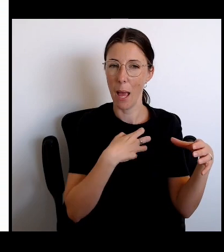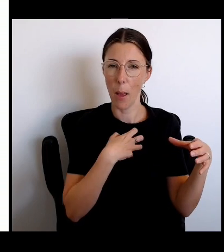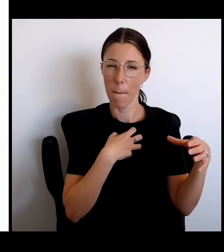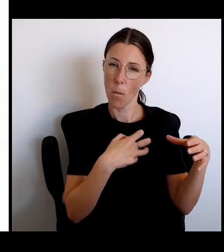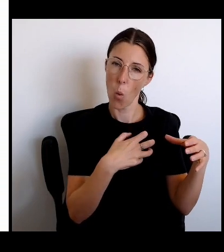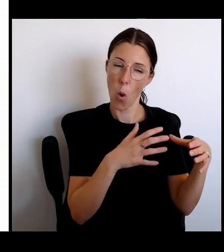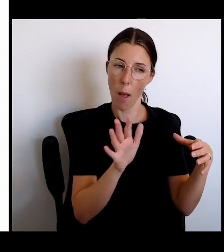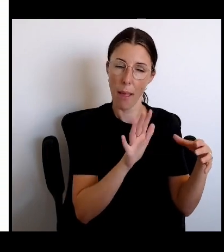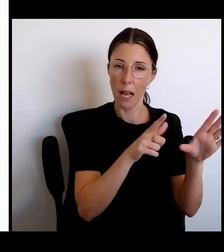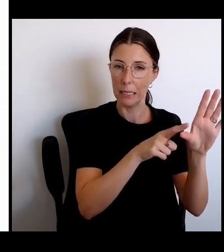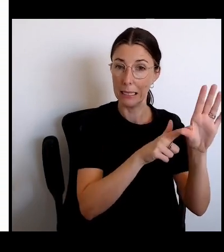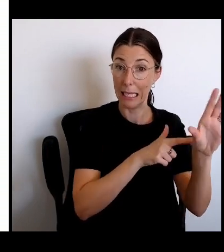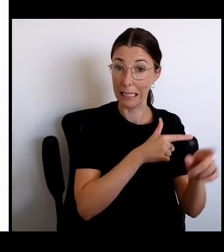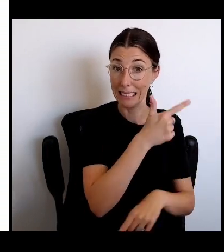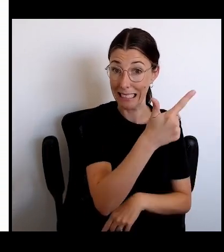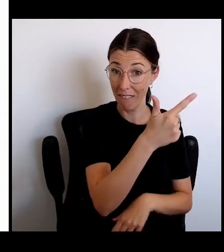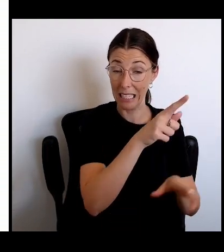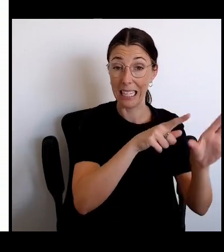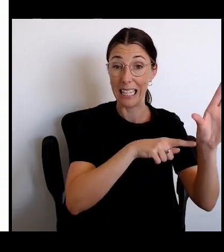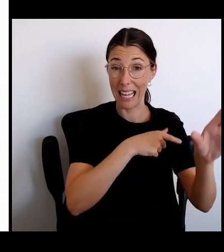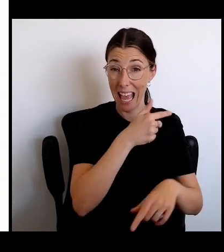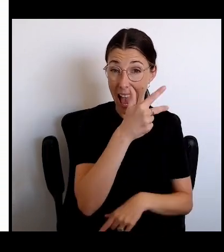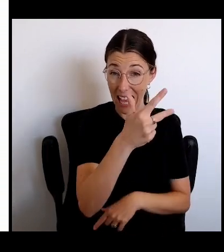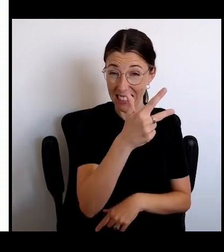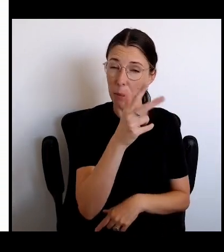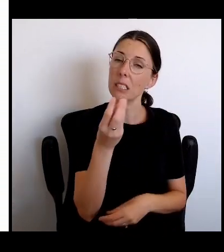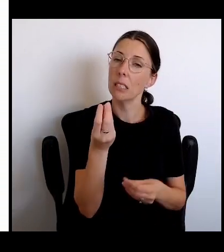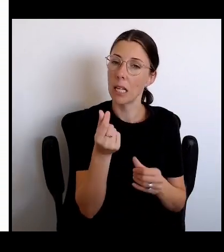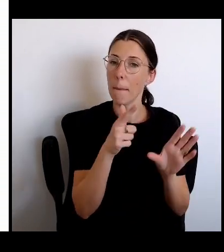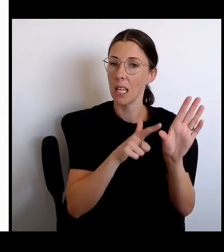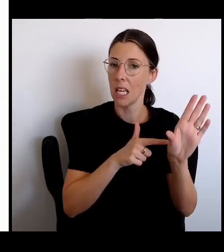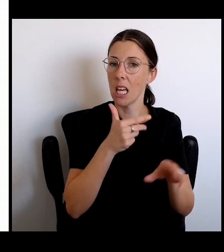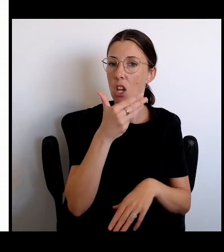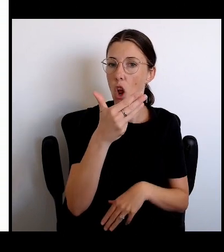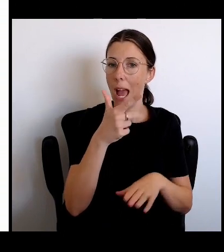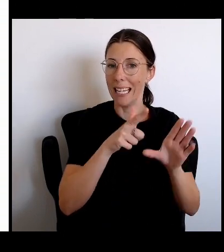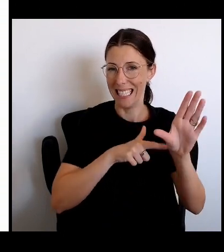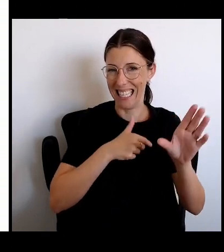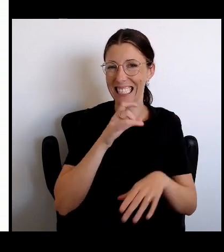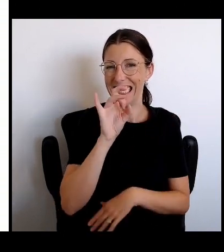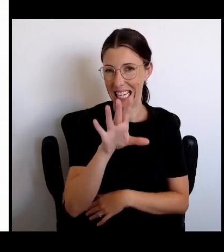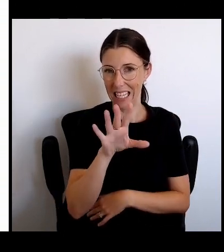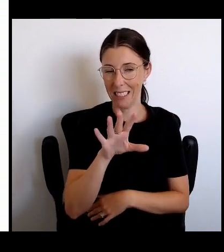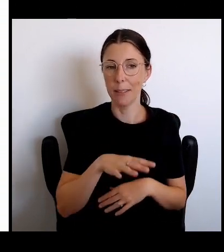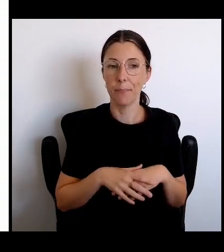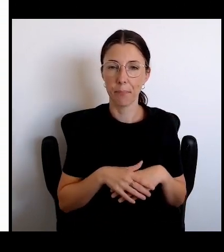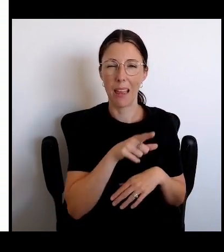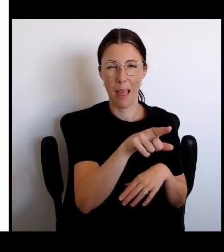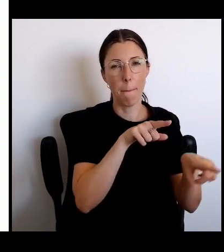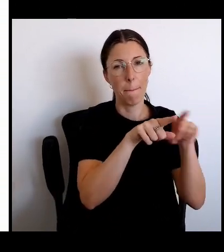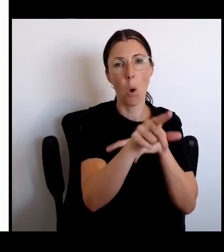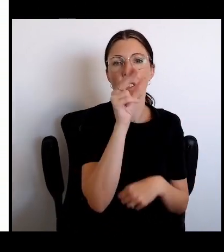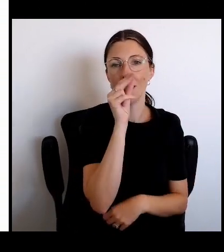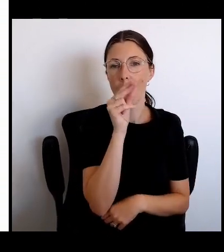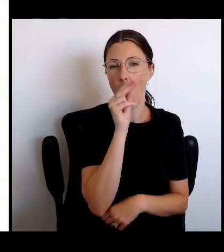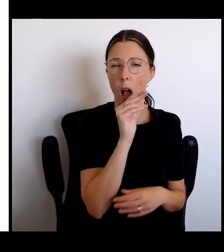8s, as well as our year 9s and 10s, but definitely over-indexing at the younger age